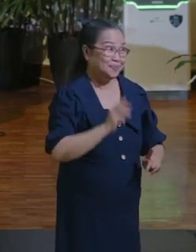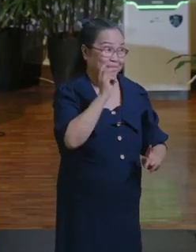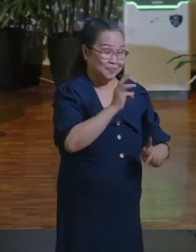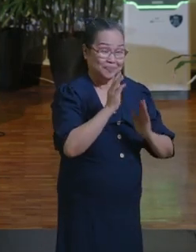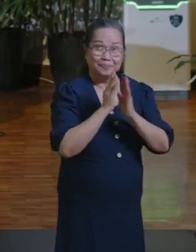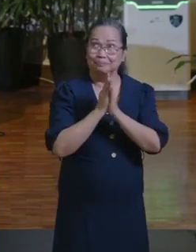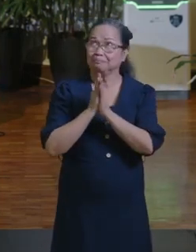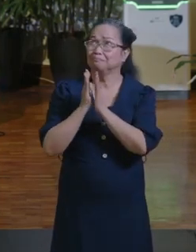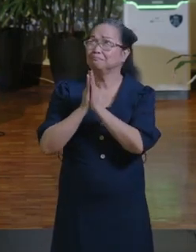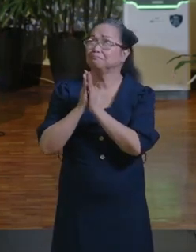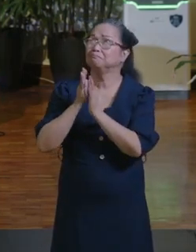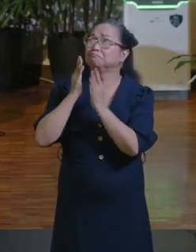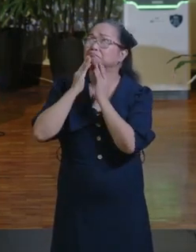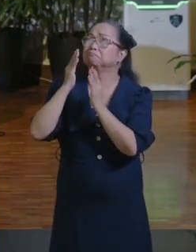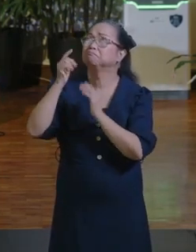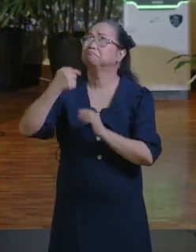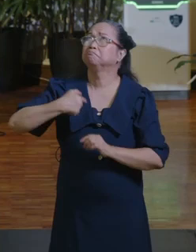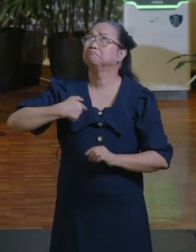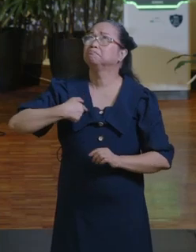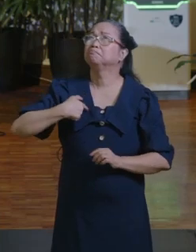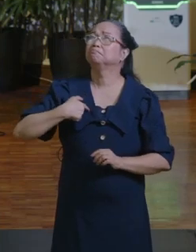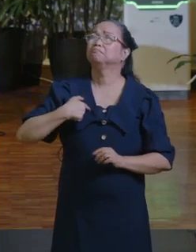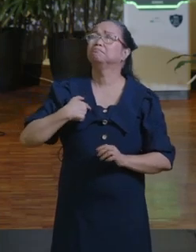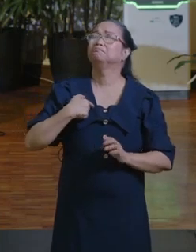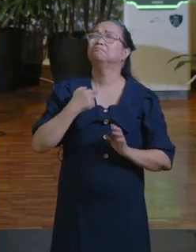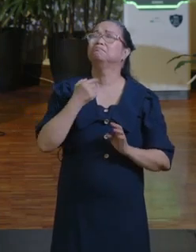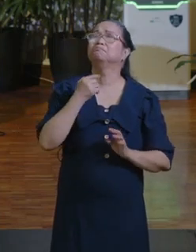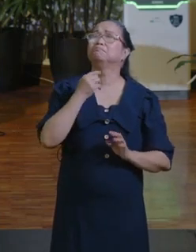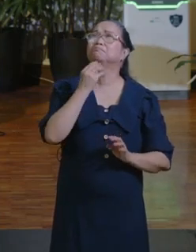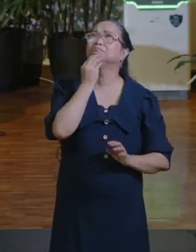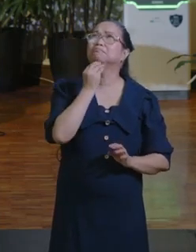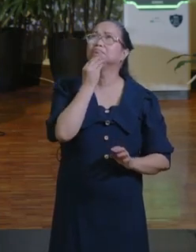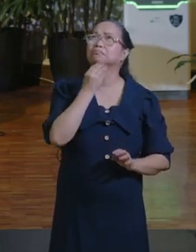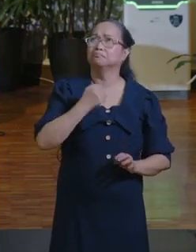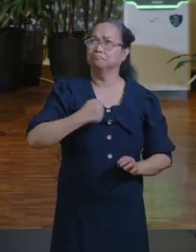not a Gentile, a man, not a woman,